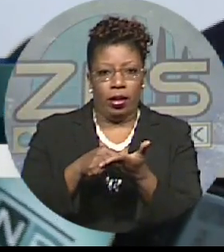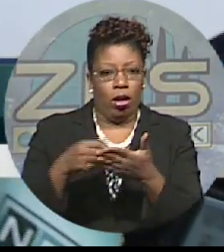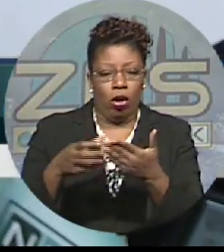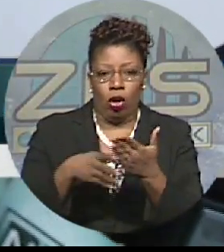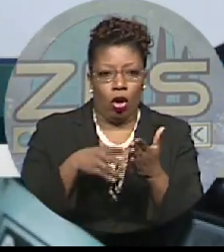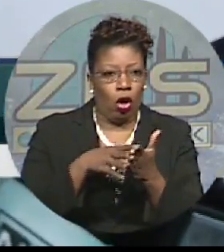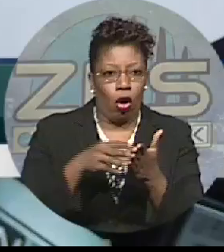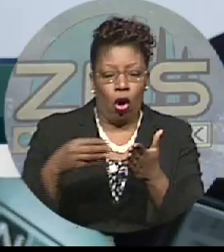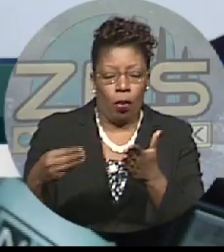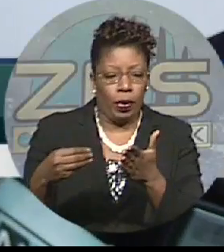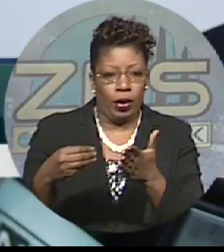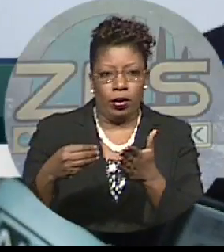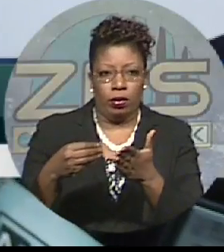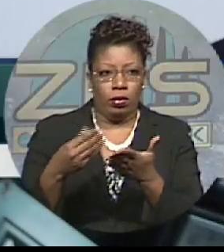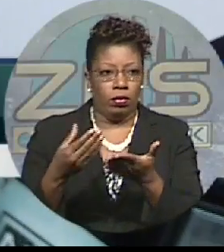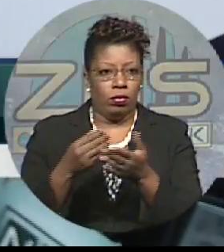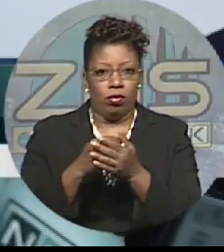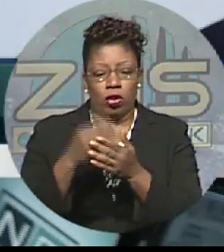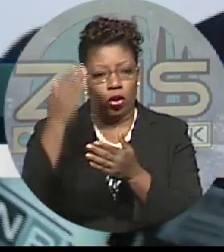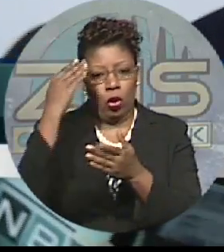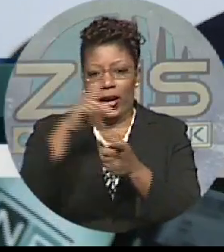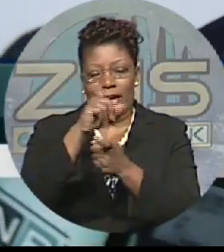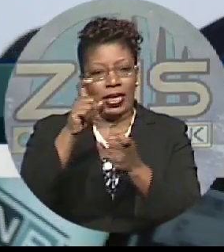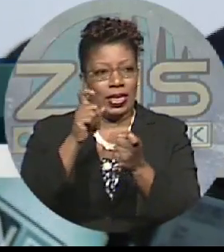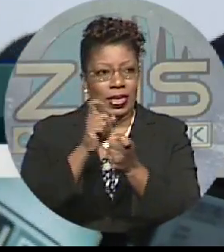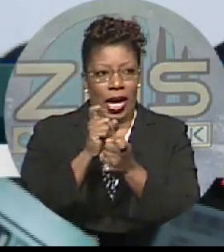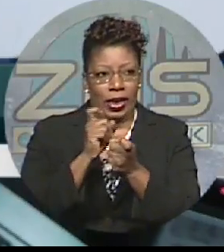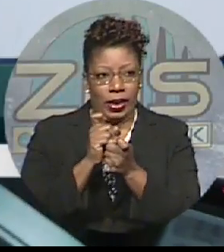measures. So we don't know exactly how